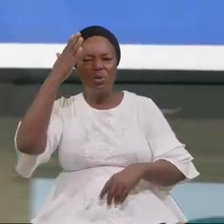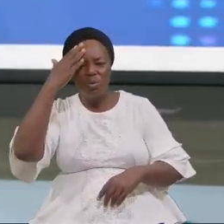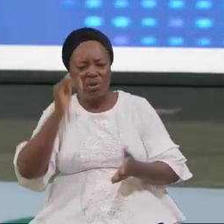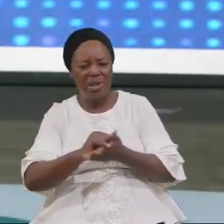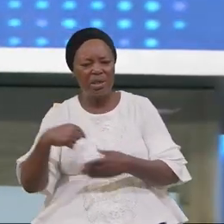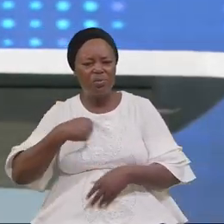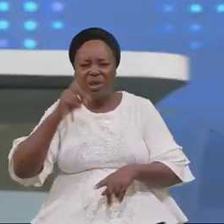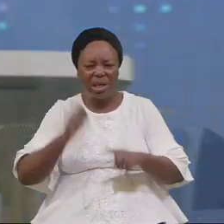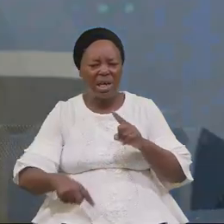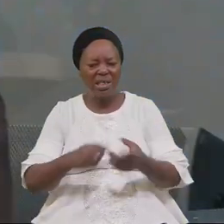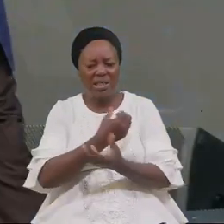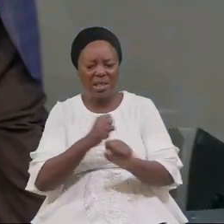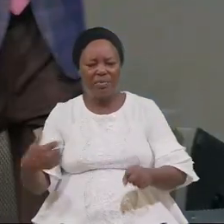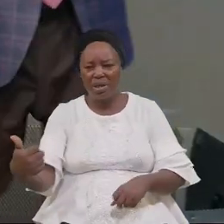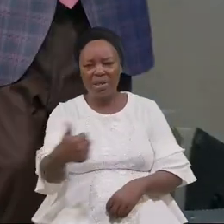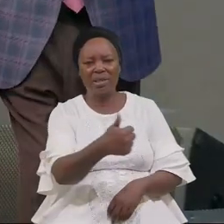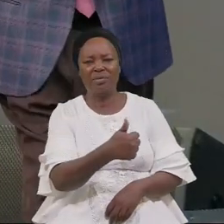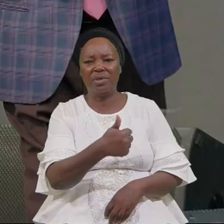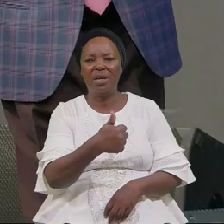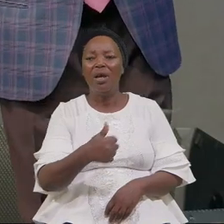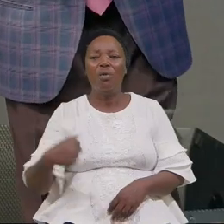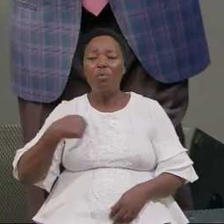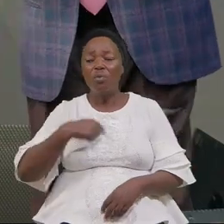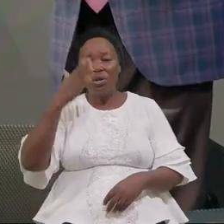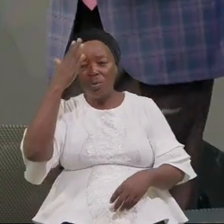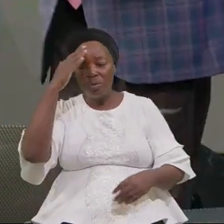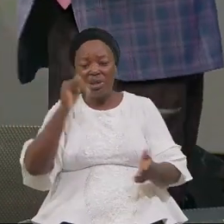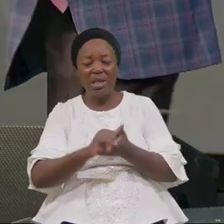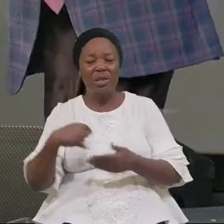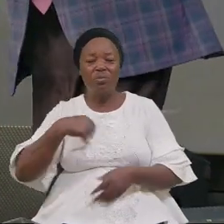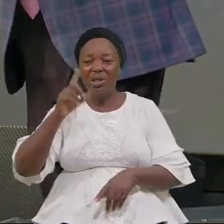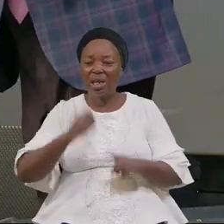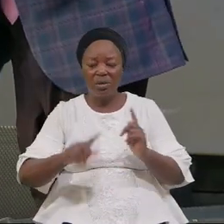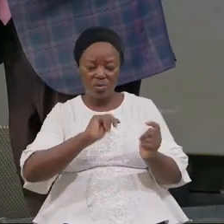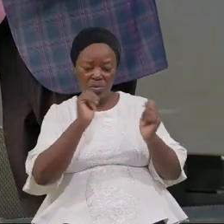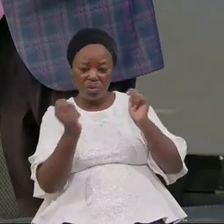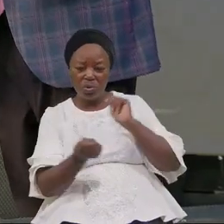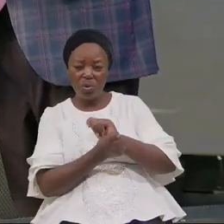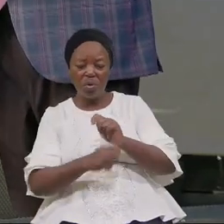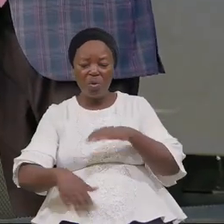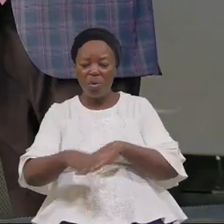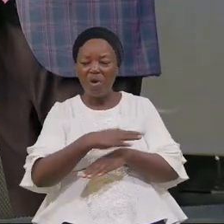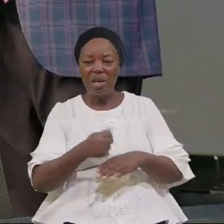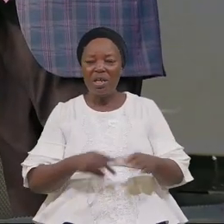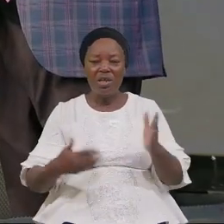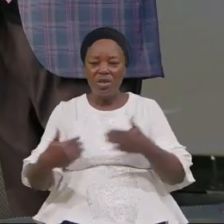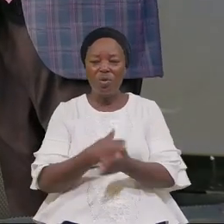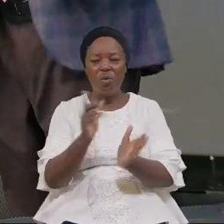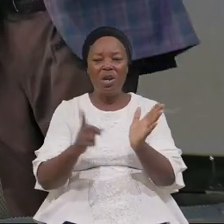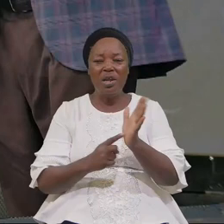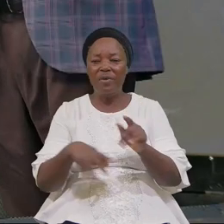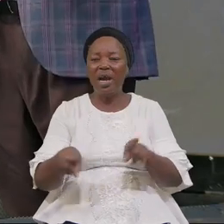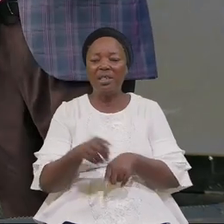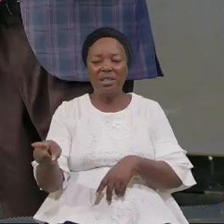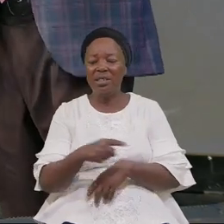save ourselves. We have realized we cannot turn over a new leaf, as they say.